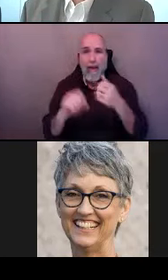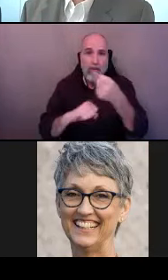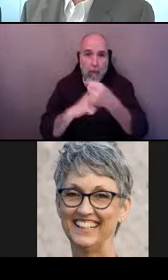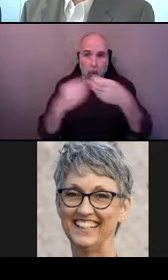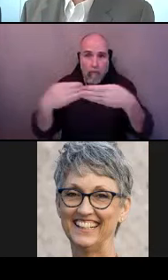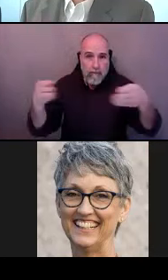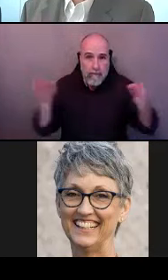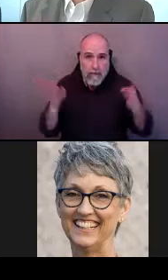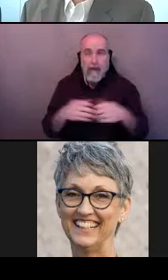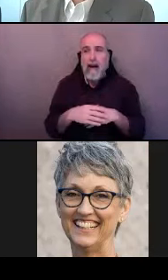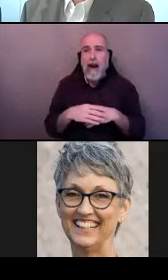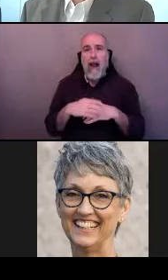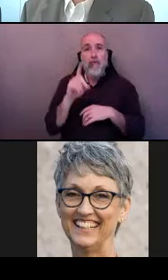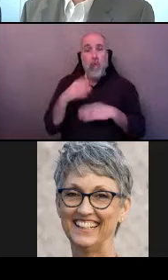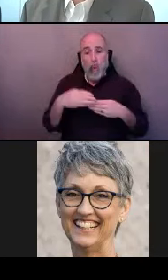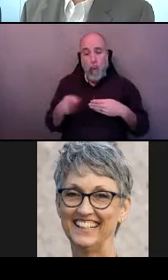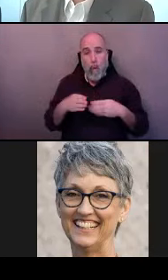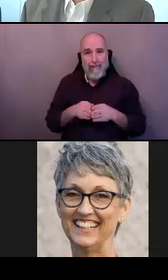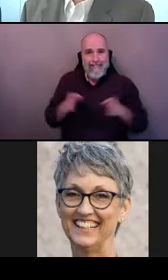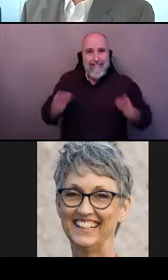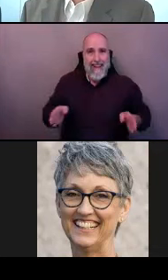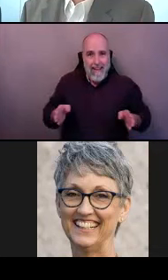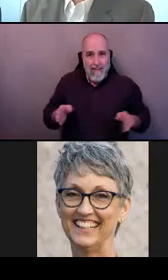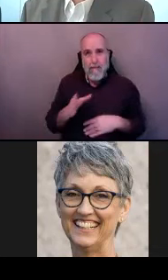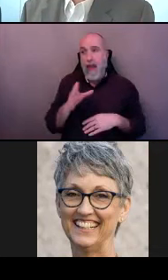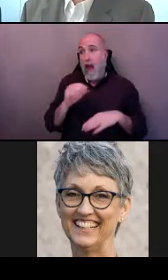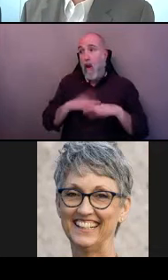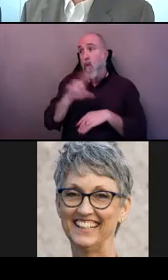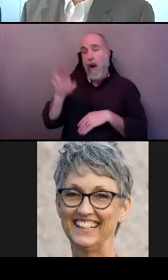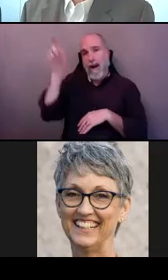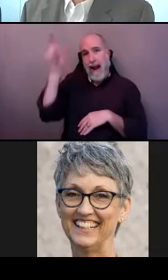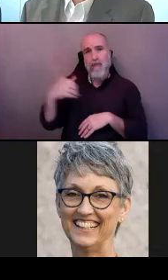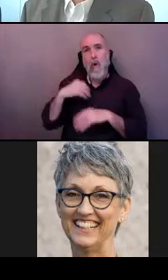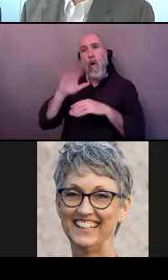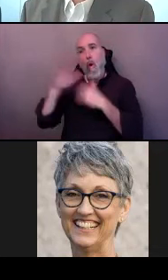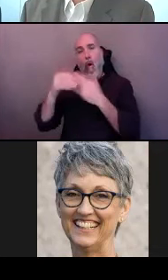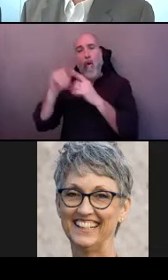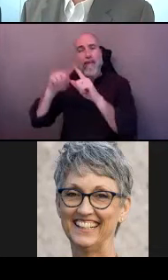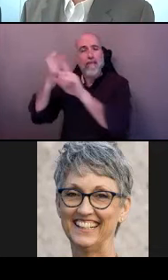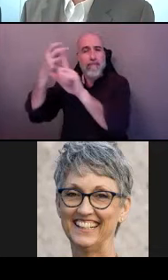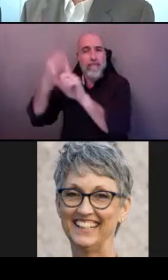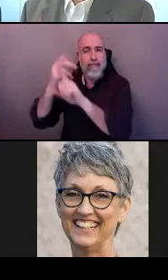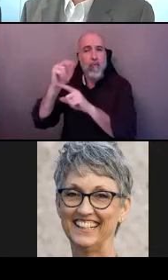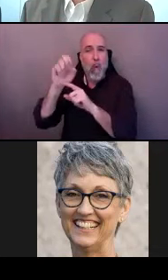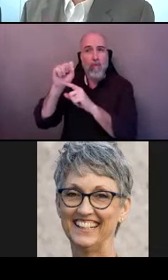size. And then there's also the option on the right, which has all the visibility notes written